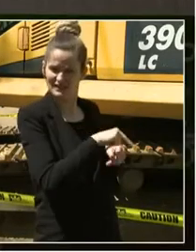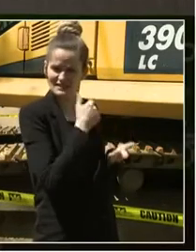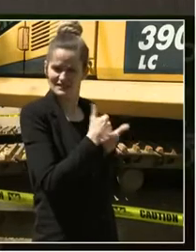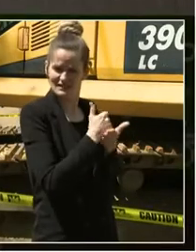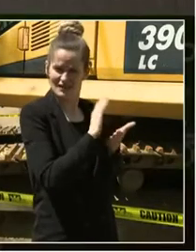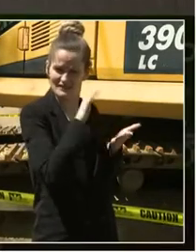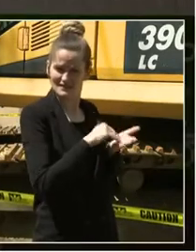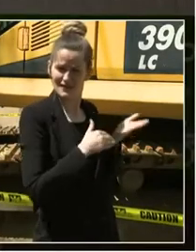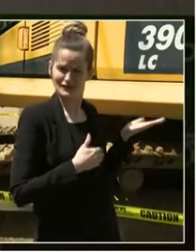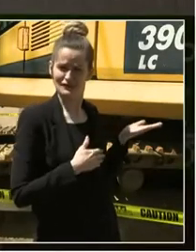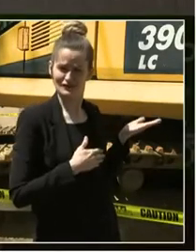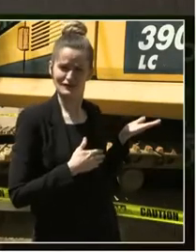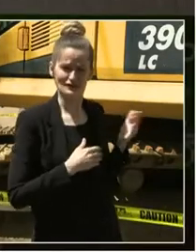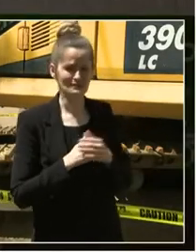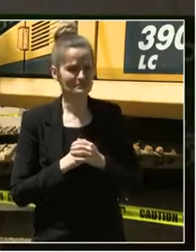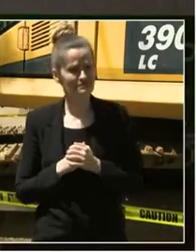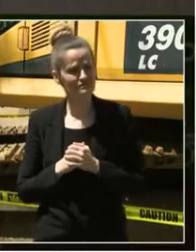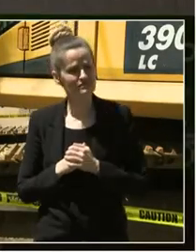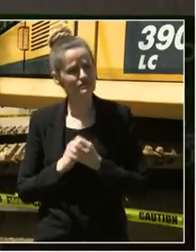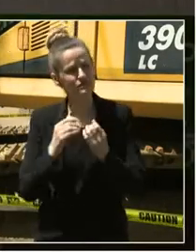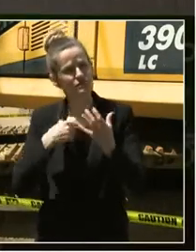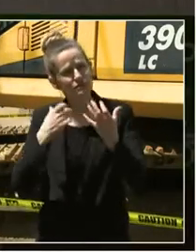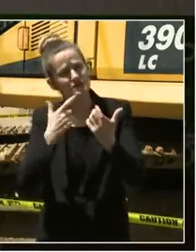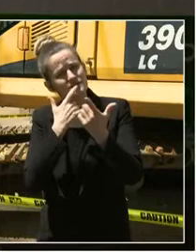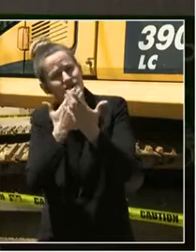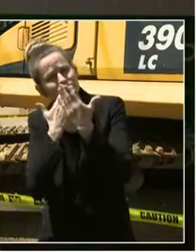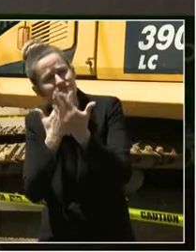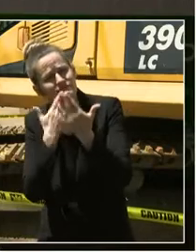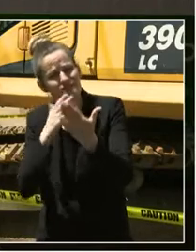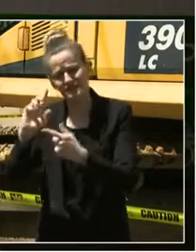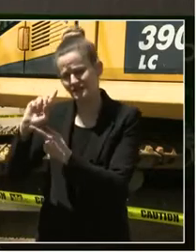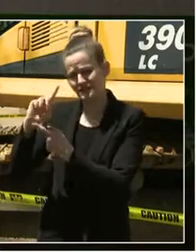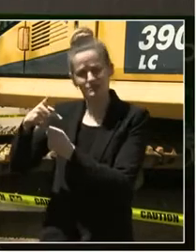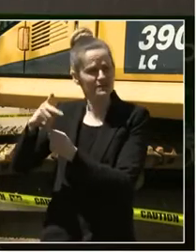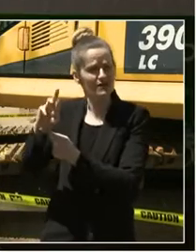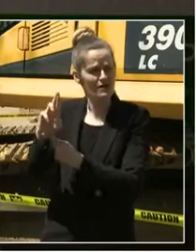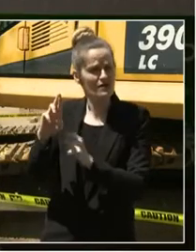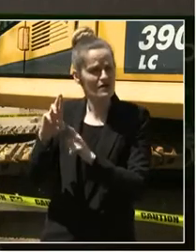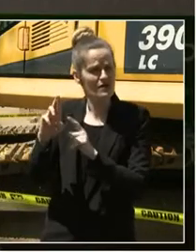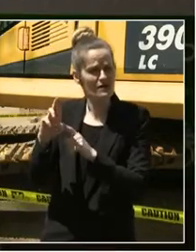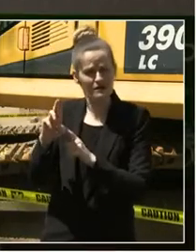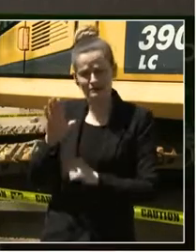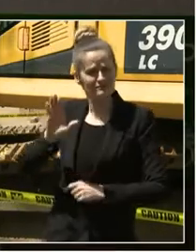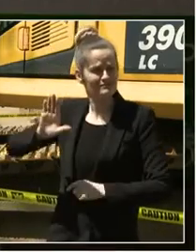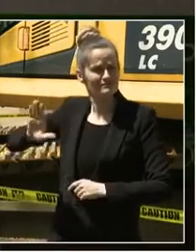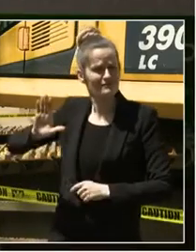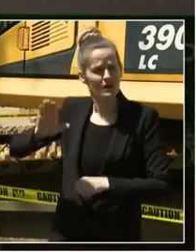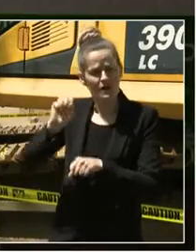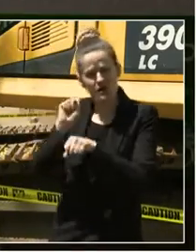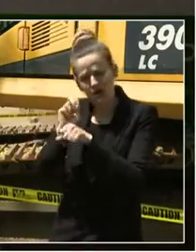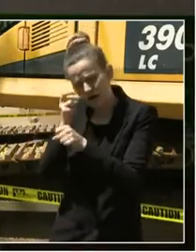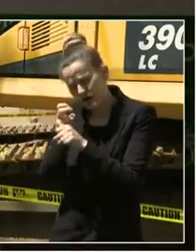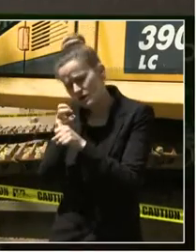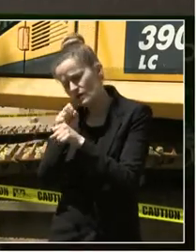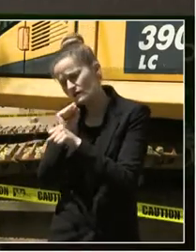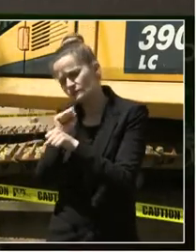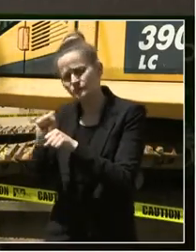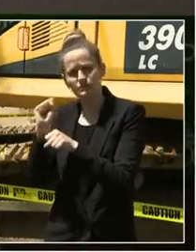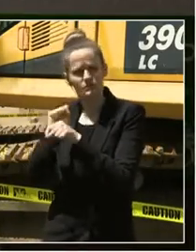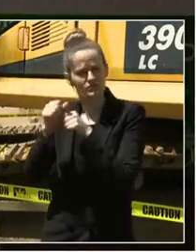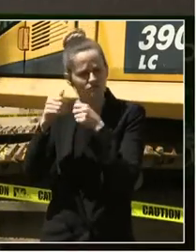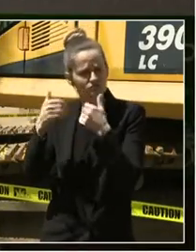want to thank DPR for all of the work that they have done to get us to this